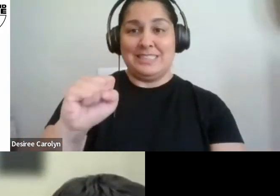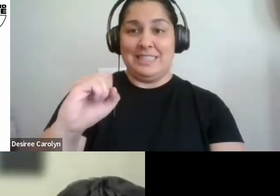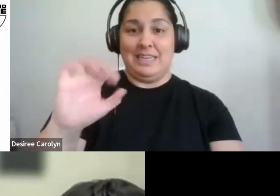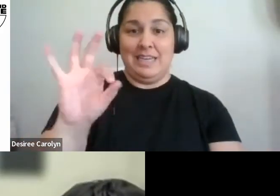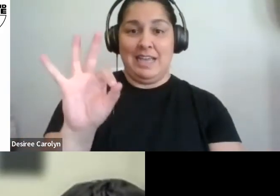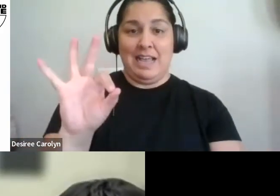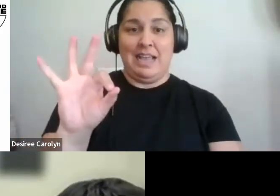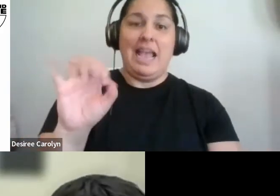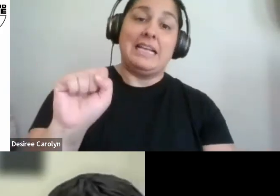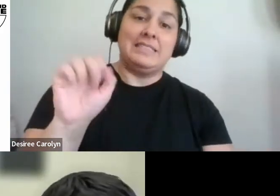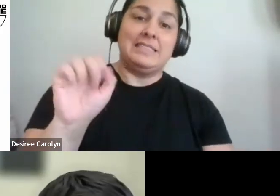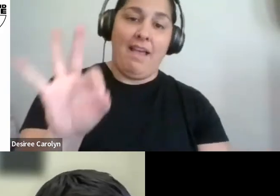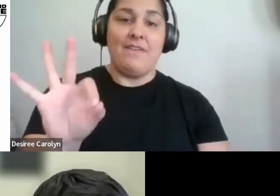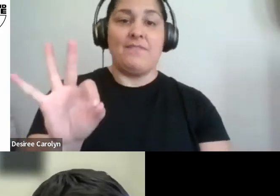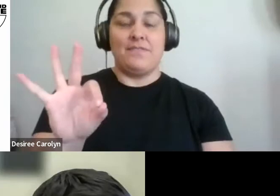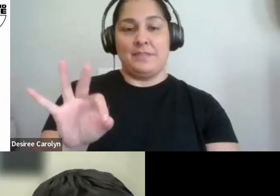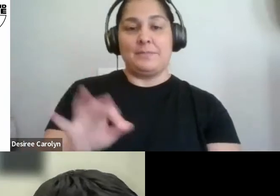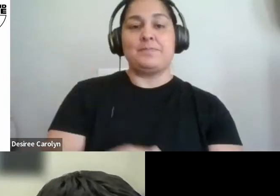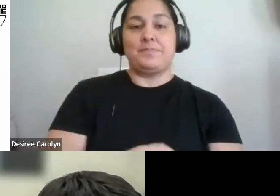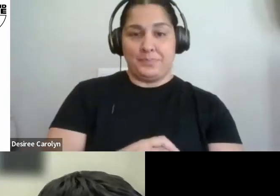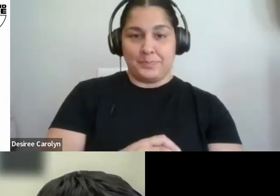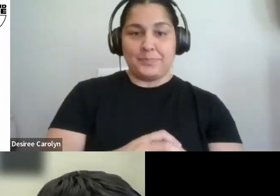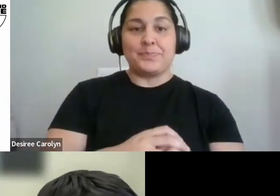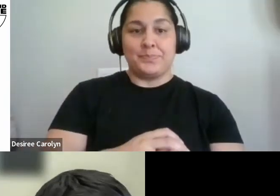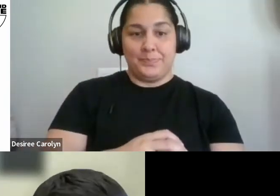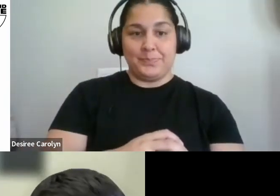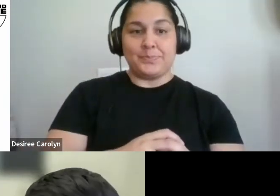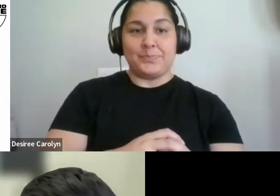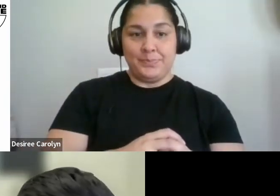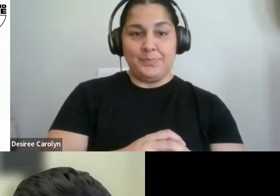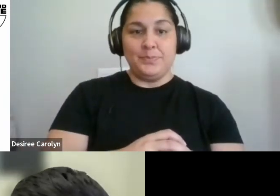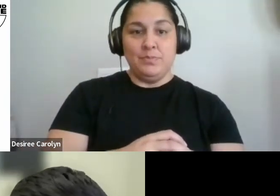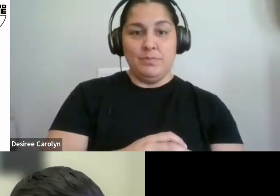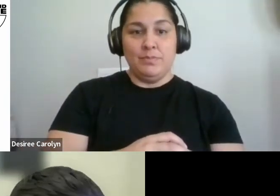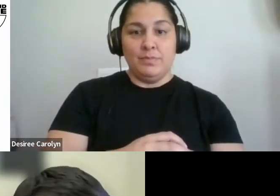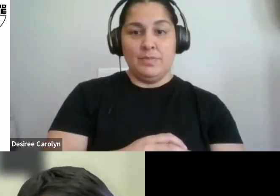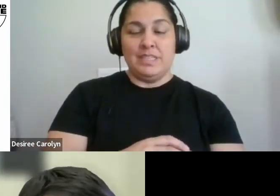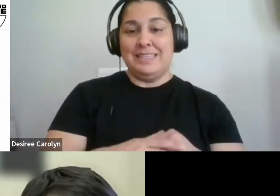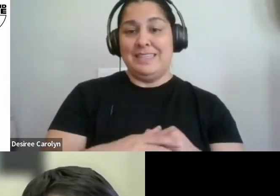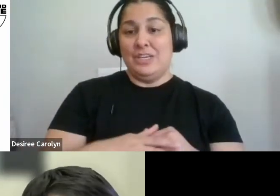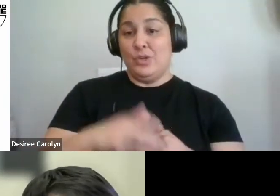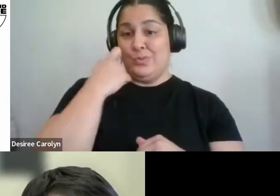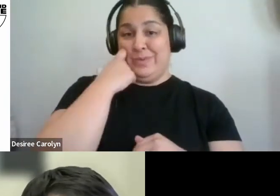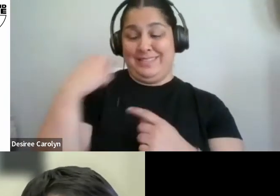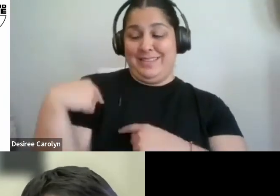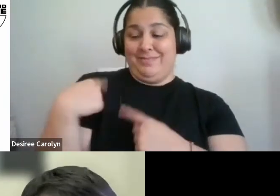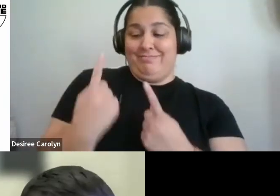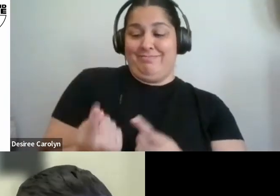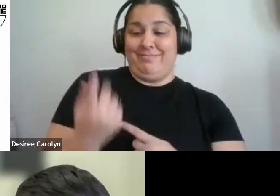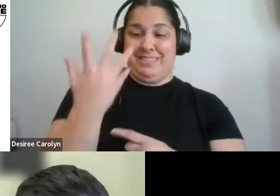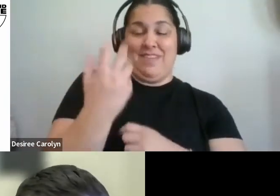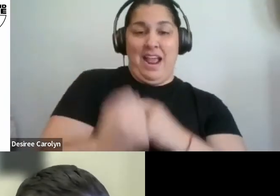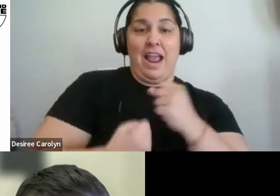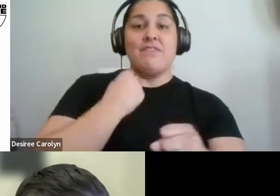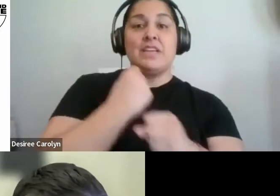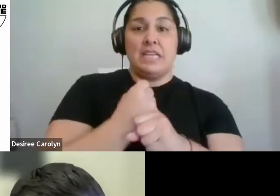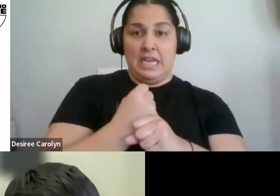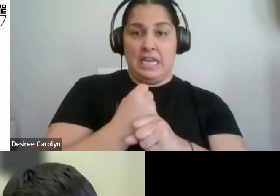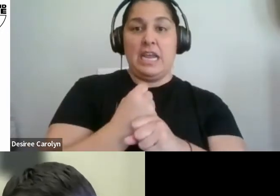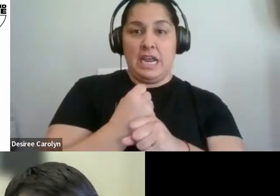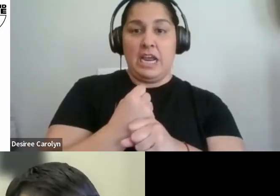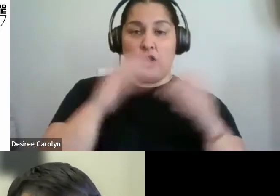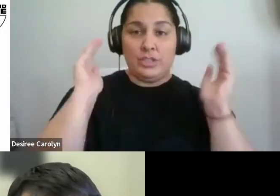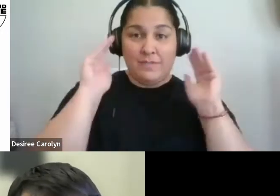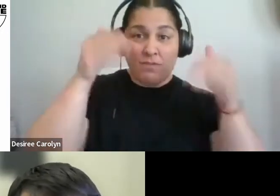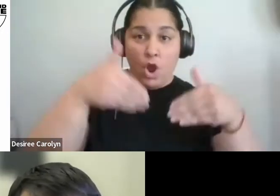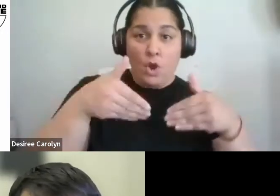HIV primary care provider at San Francisco General Hospital. For the last 5 years, his primary areas of focus have been on chronic sequelae of